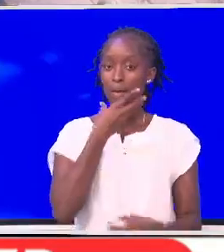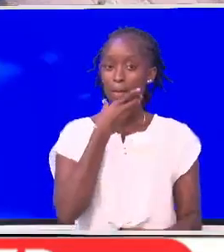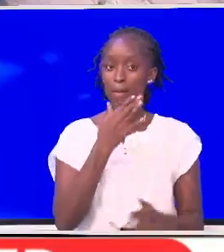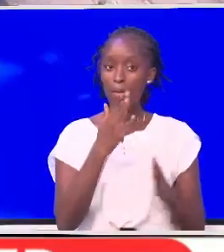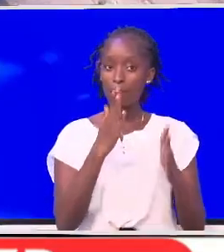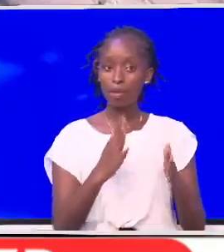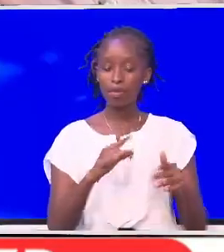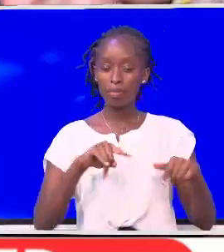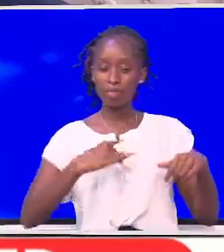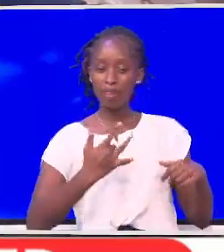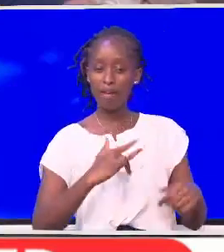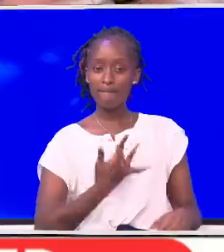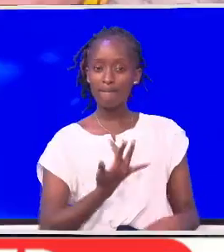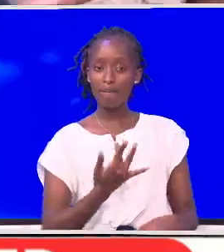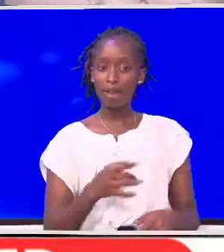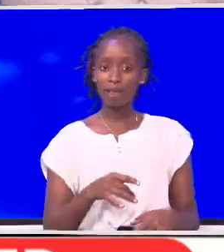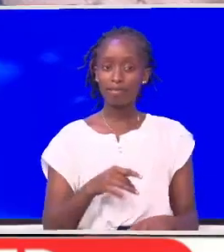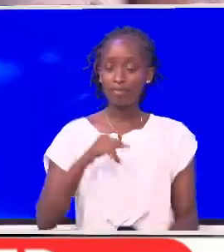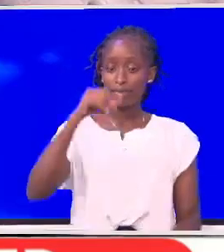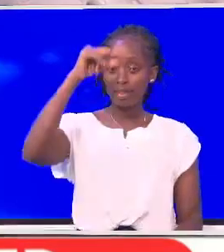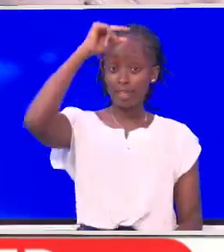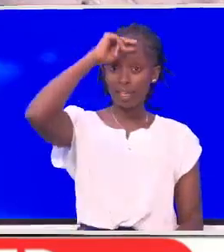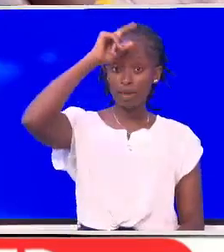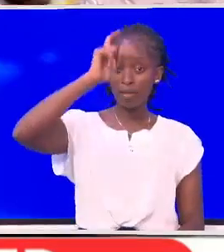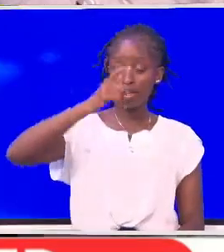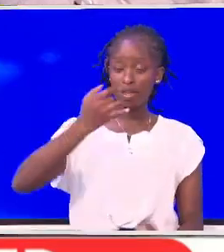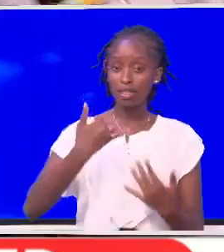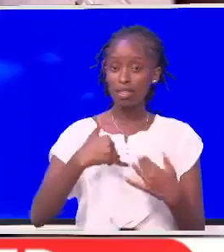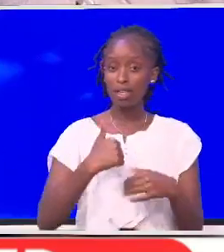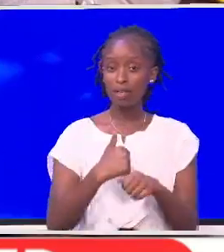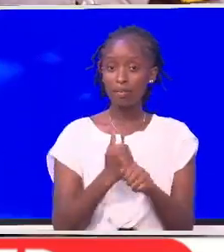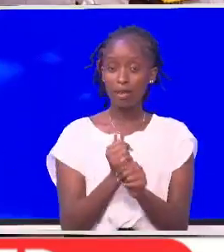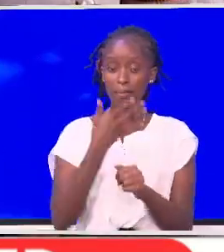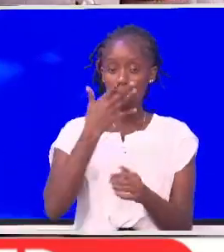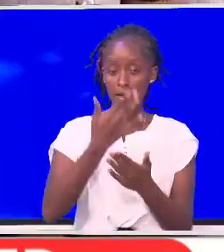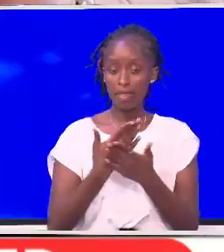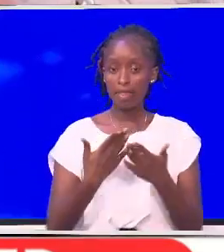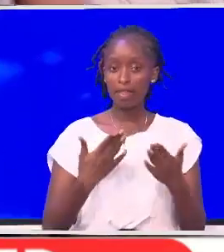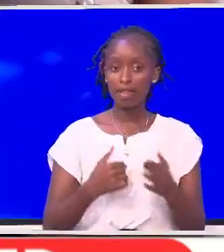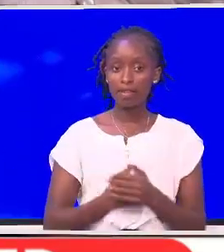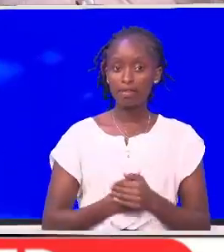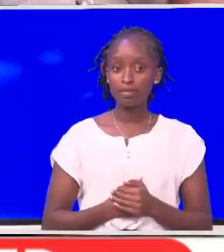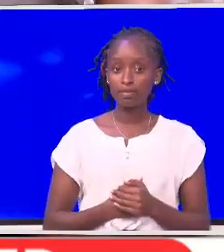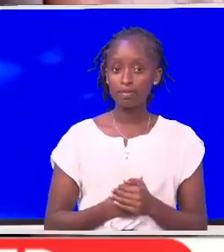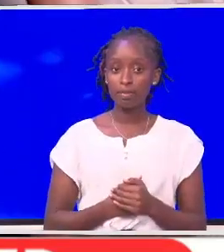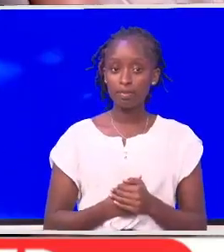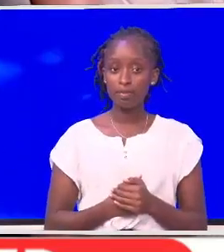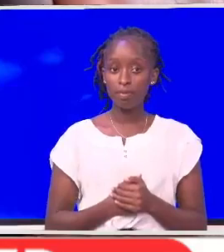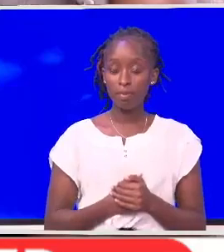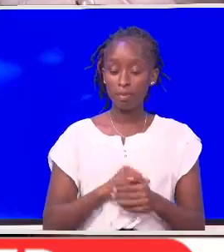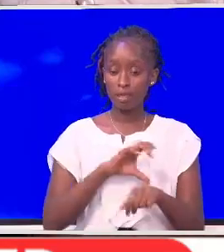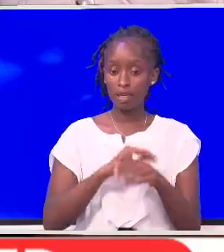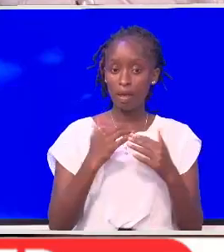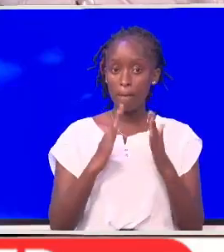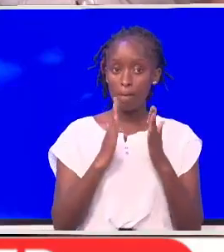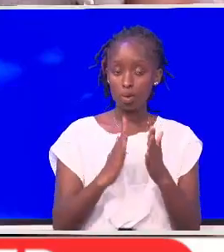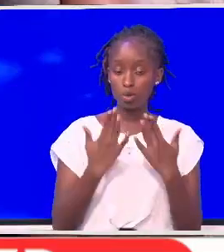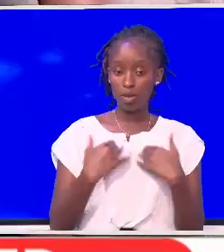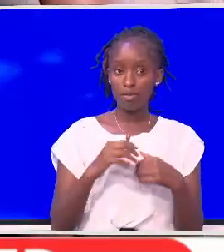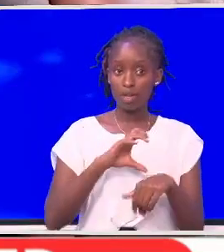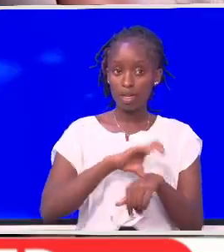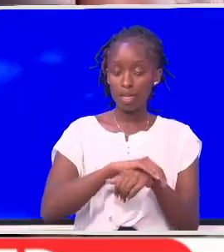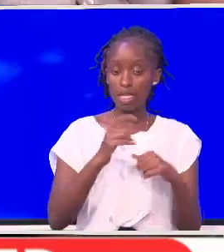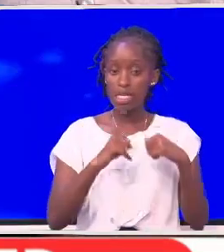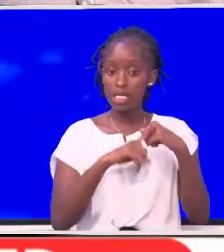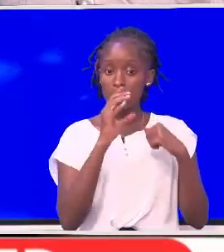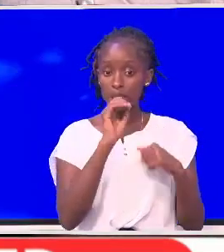like government inahitaji connections. Kwa kwa government ni connections. Kwa unaenda unapata mtu wako 60 years